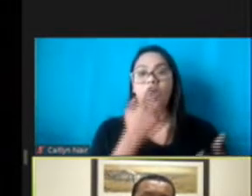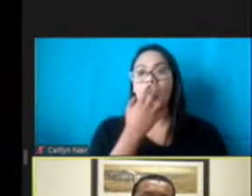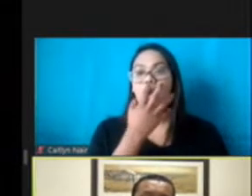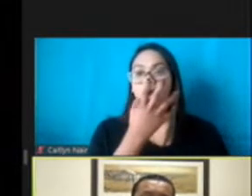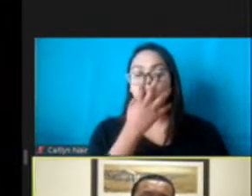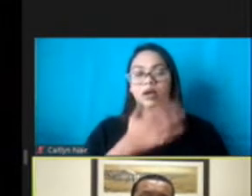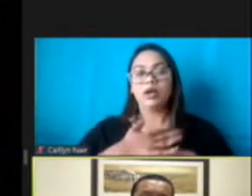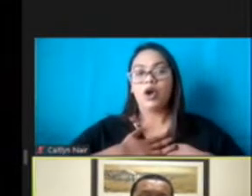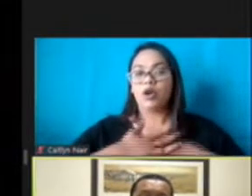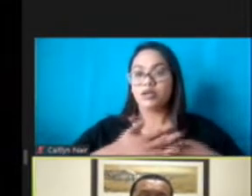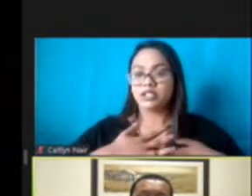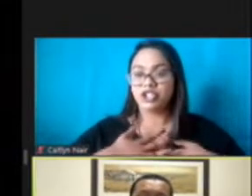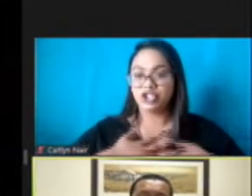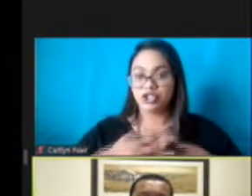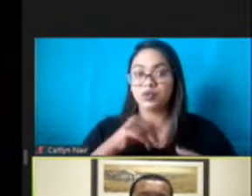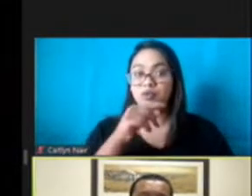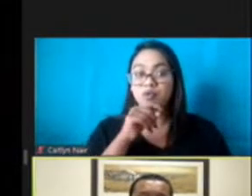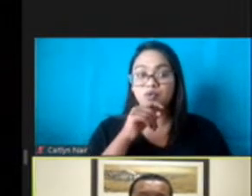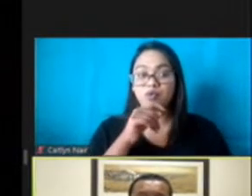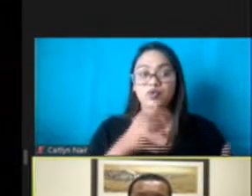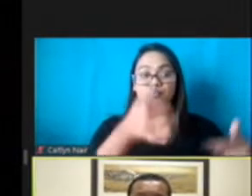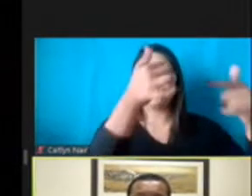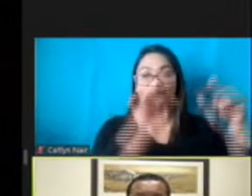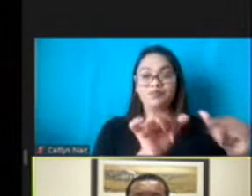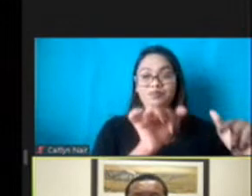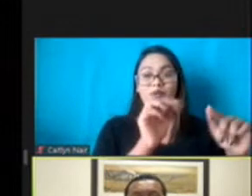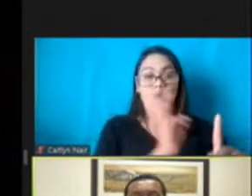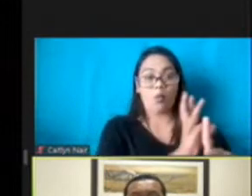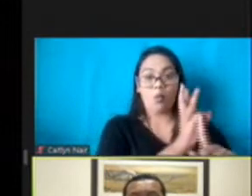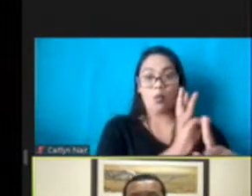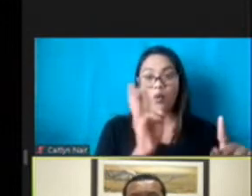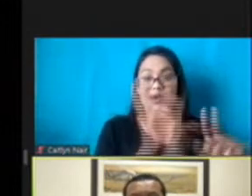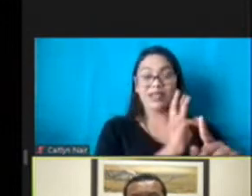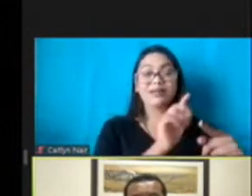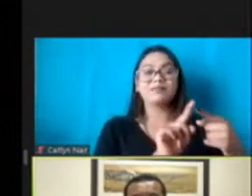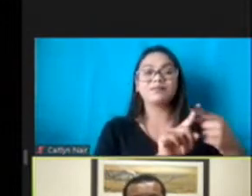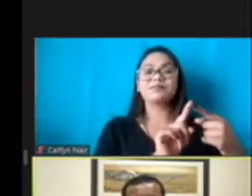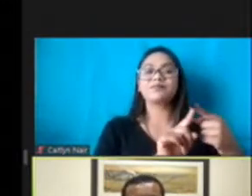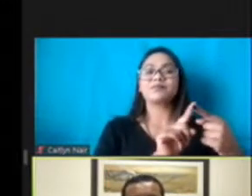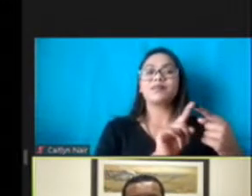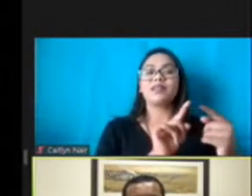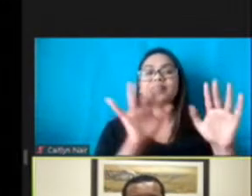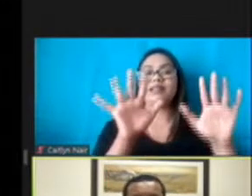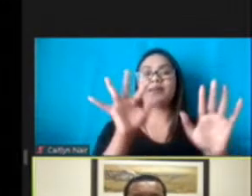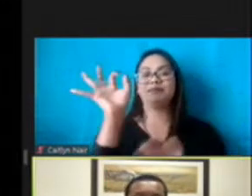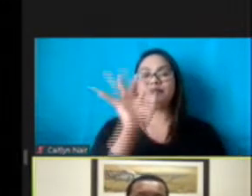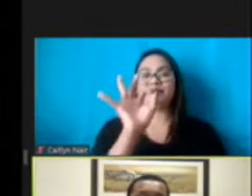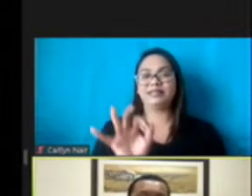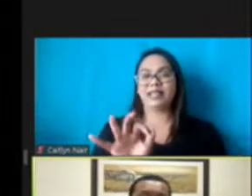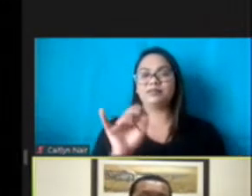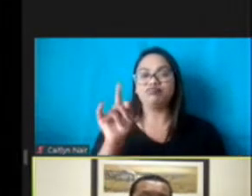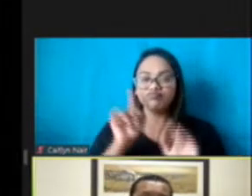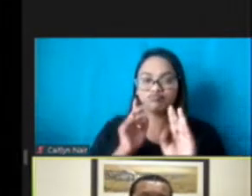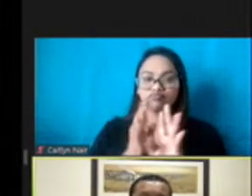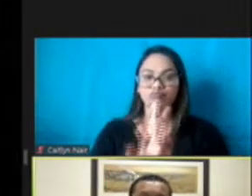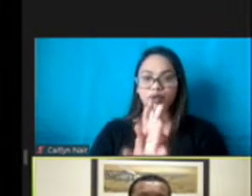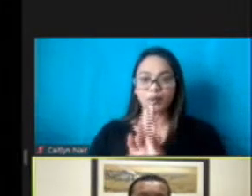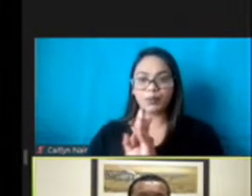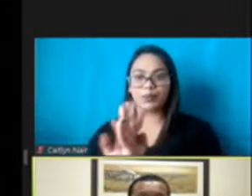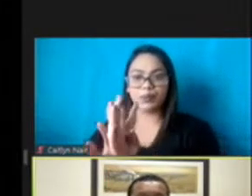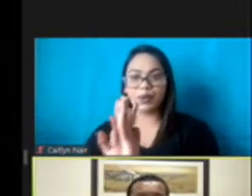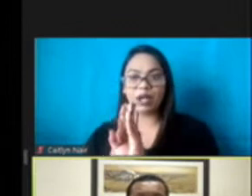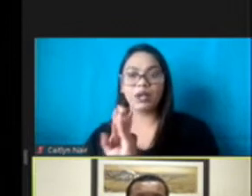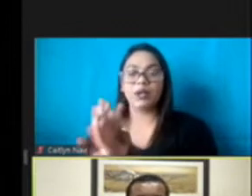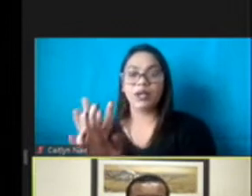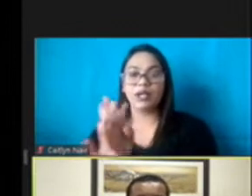a 10% increase week on week, 7-day average for admissions. We have realized that there's a difference between admissions now and oxygen use. So